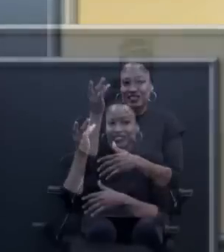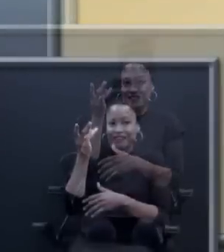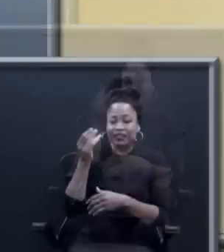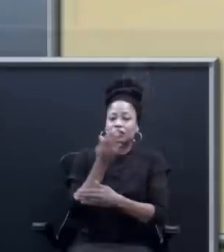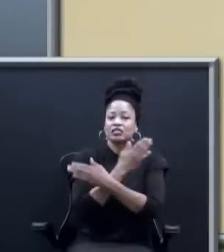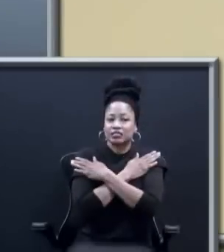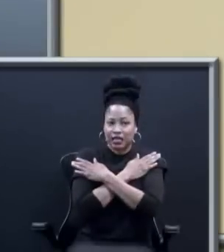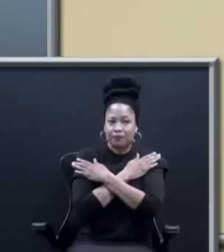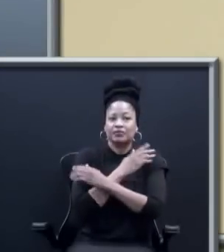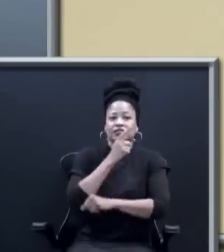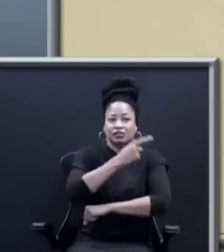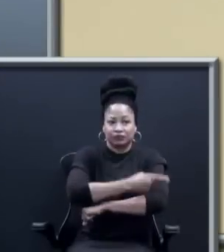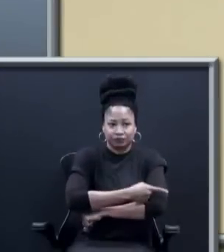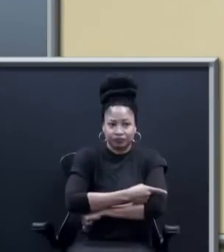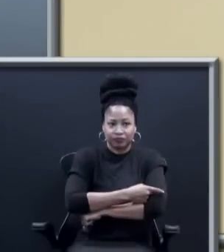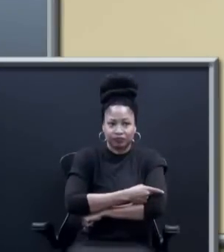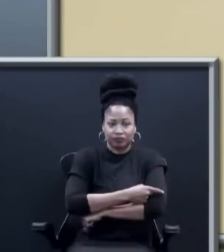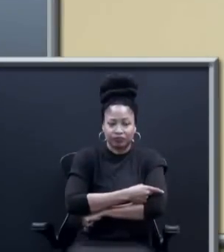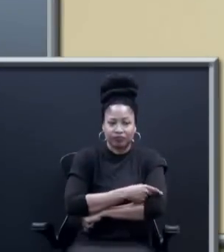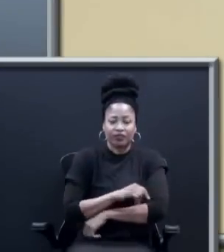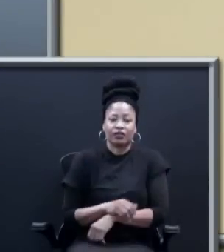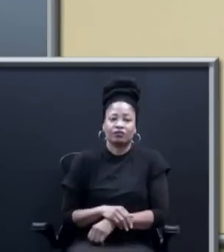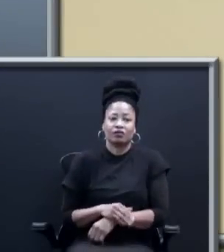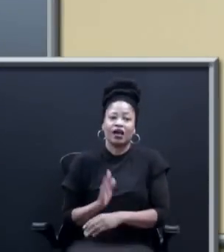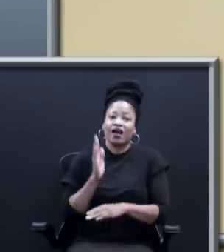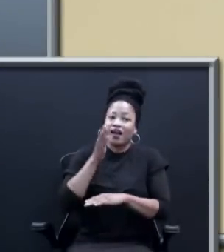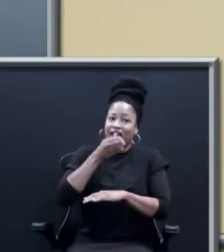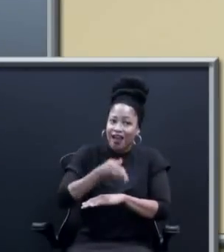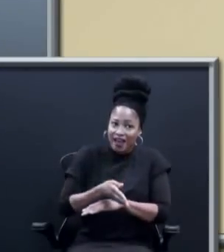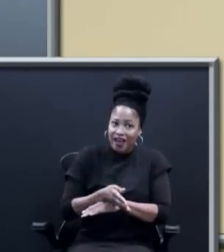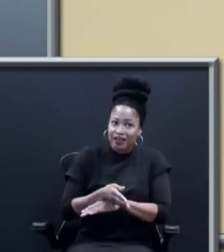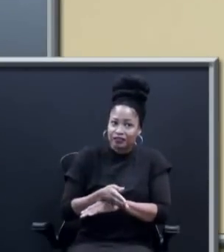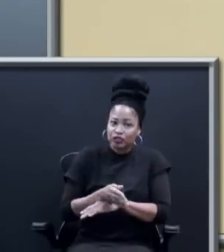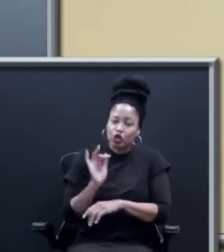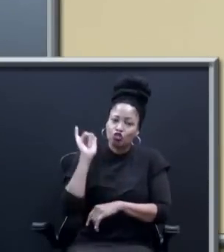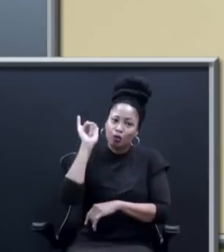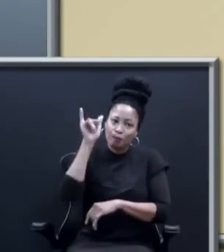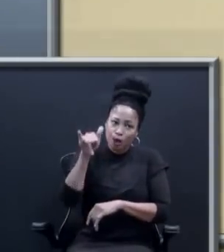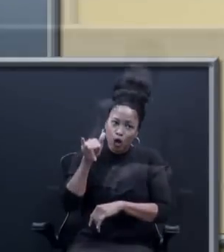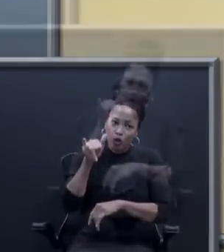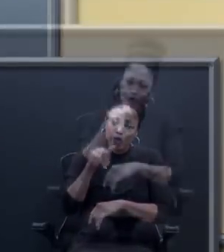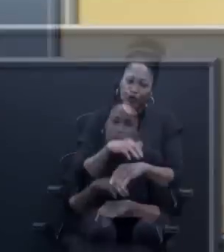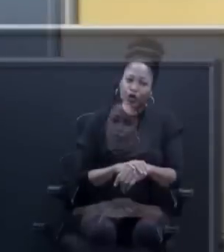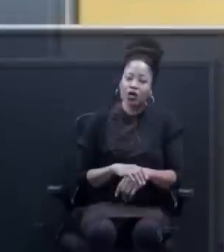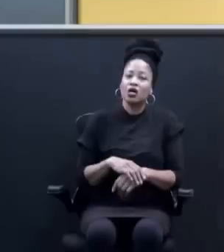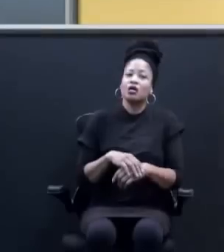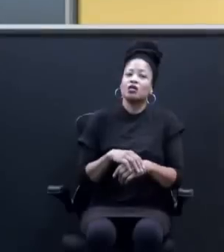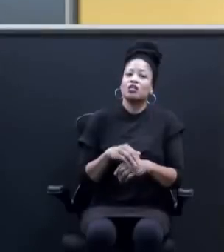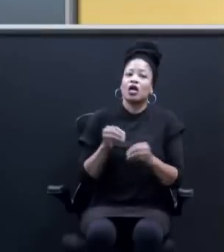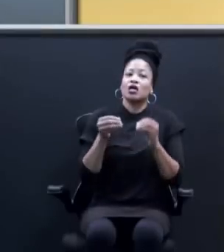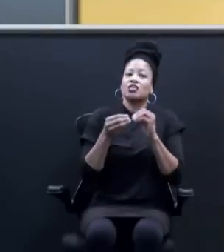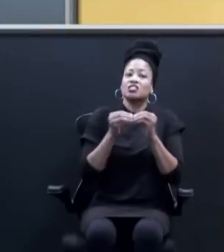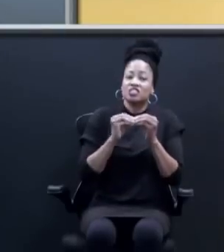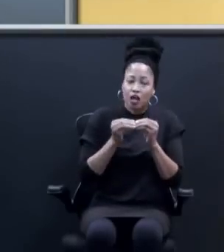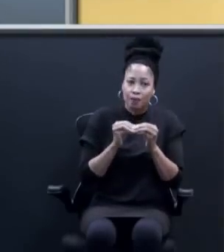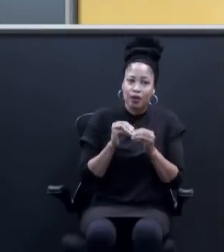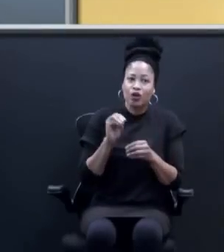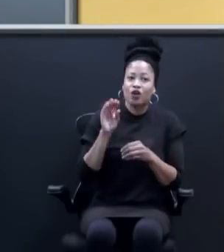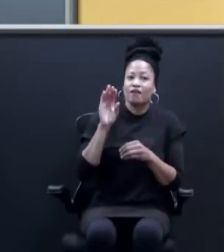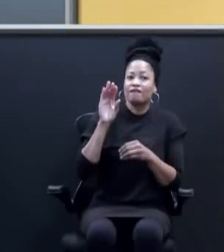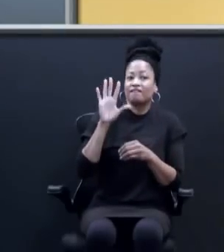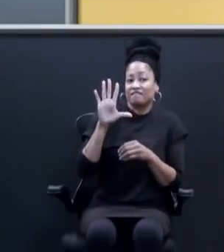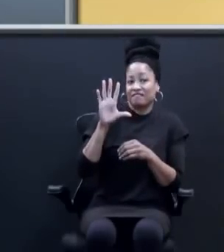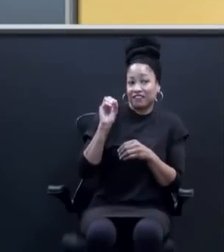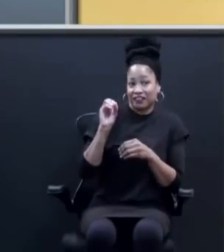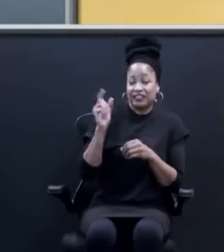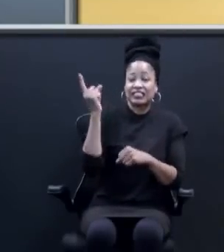morrow after the 7th Sabbath, shall ye number 50 days. 50 means Pentecost. Mm-hmm. You got to seven, count, start at